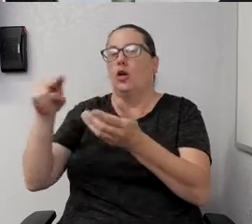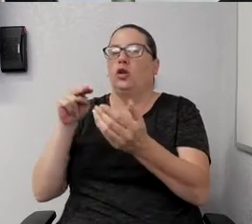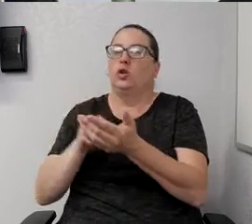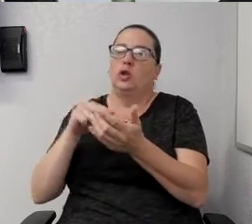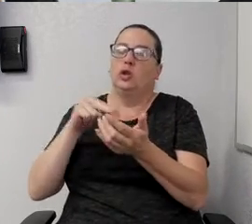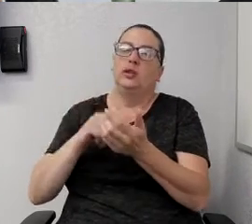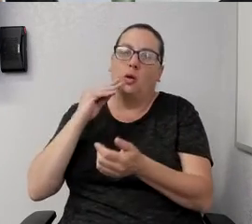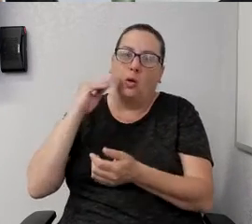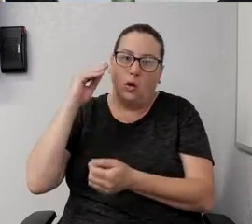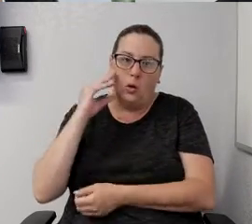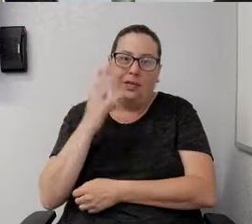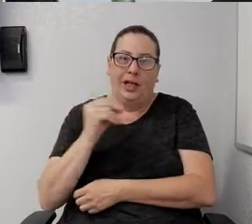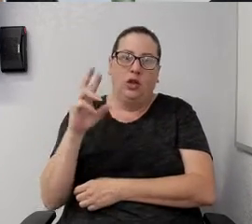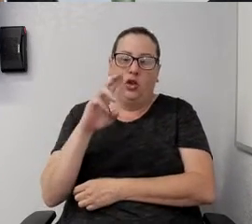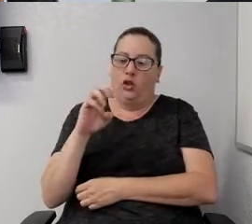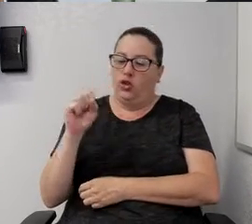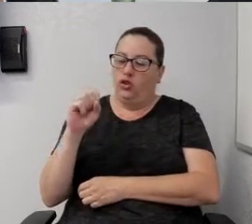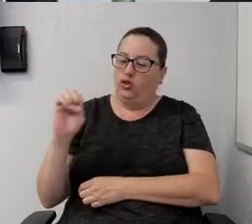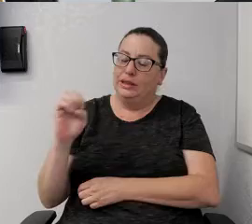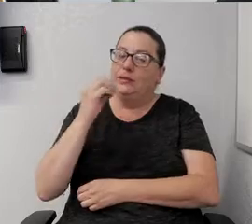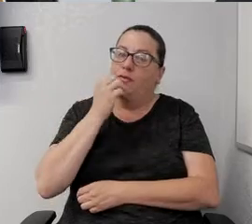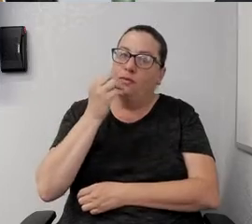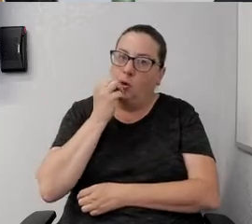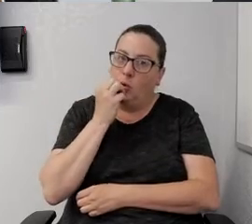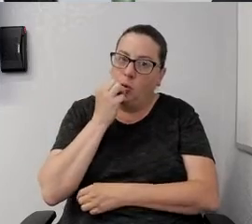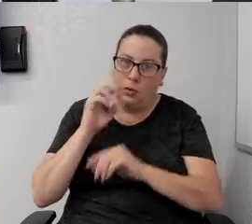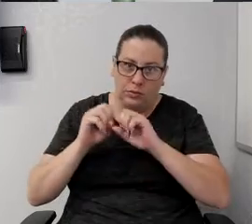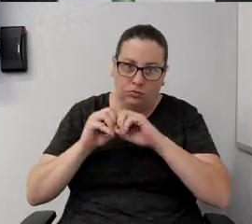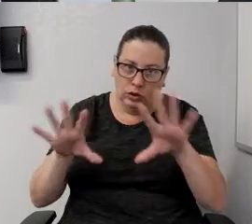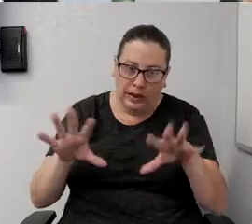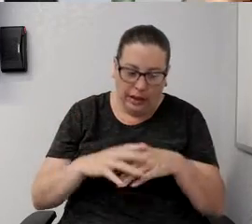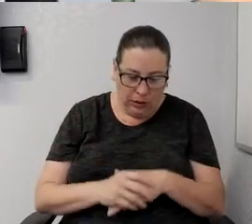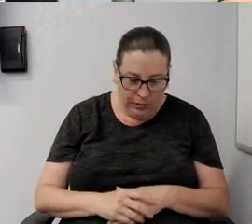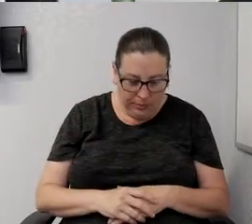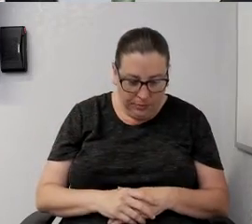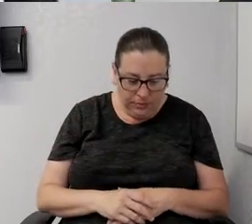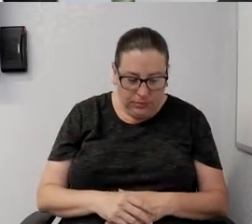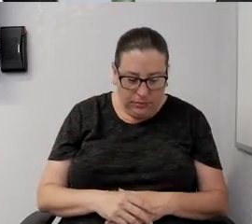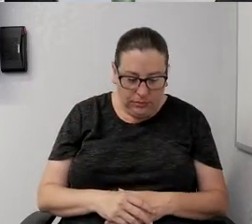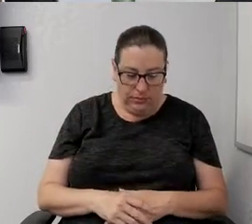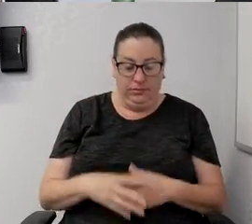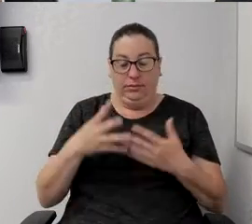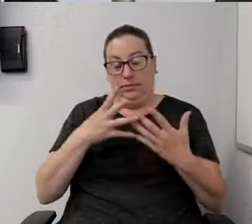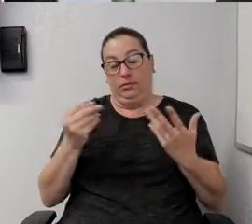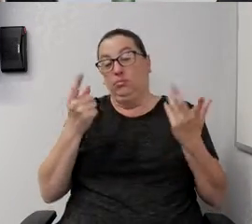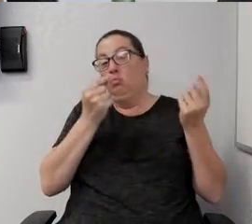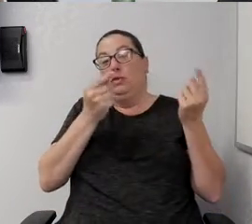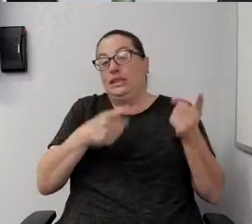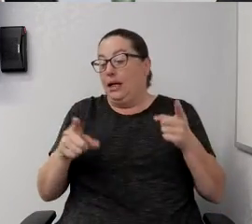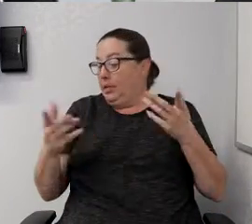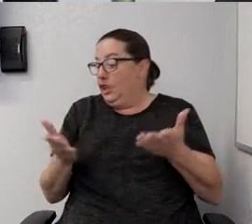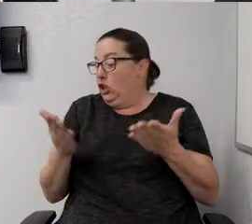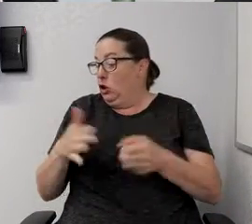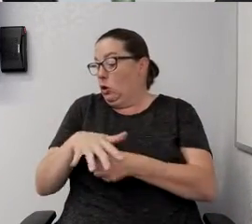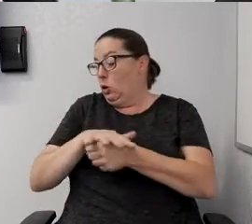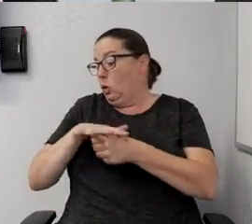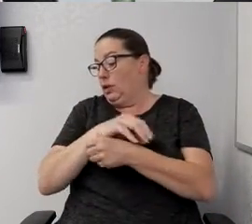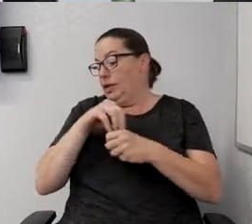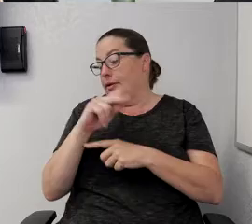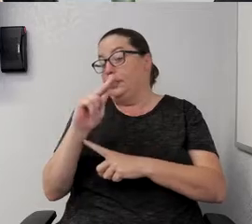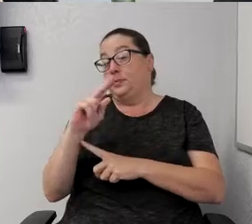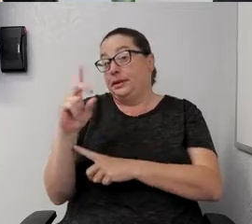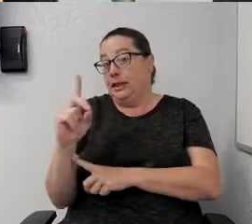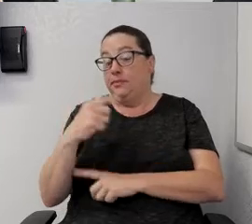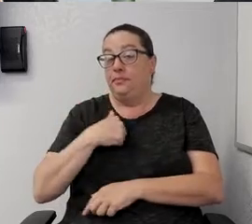then the Reese Foods breakout. In terms of what's happening more locally here at Cahuilla Delta, again, I mentioned that we've